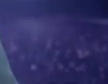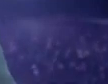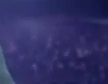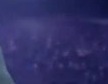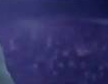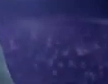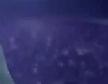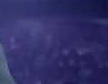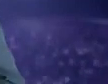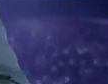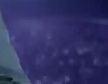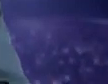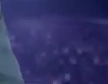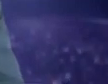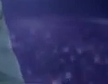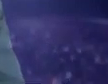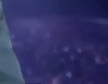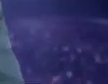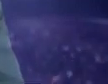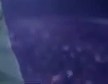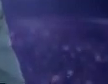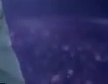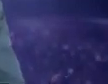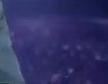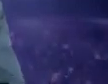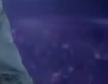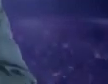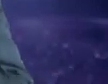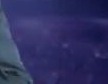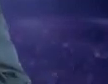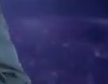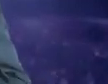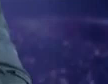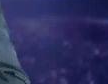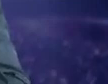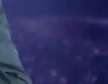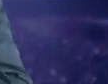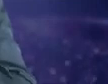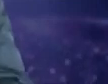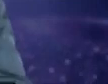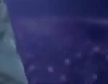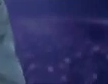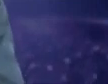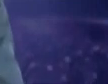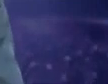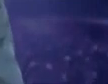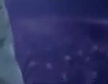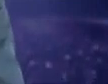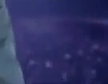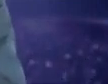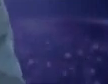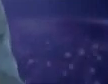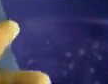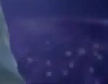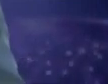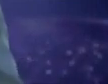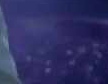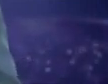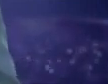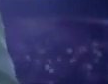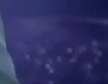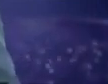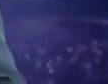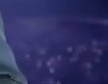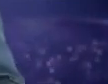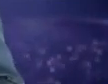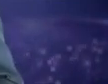up to this very month of November, and that God is still available today. And our Father in